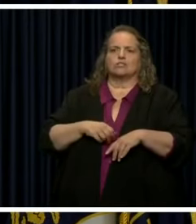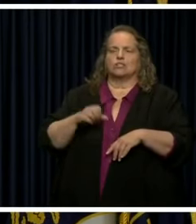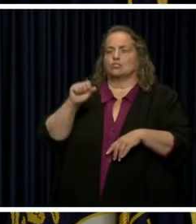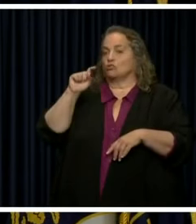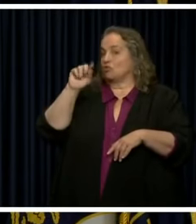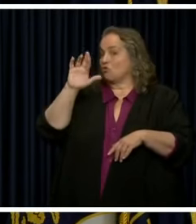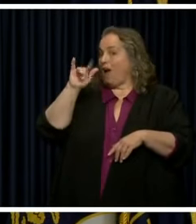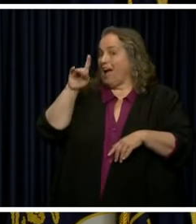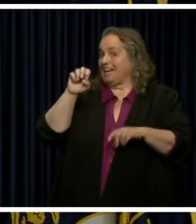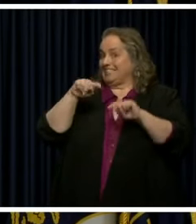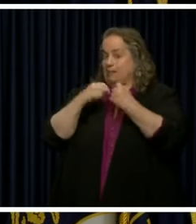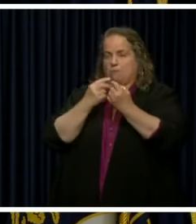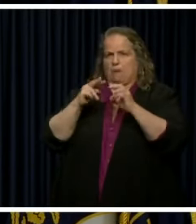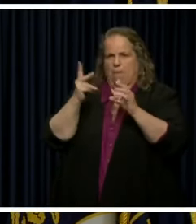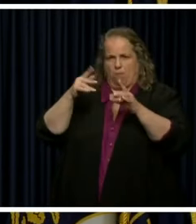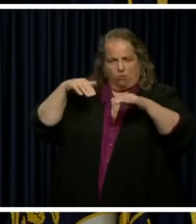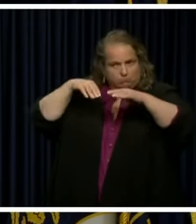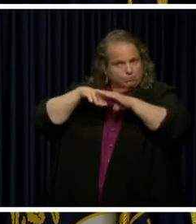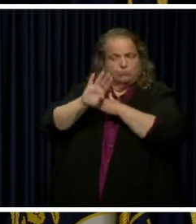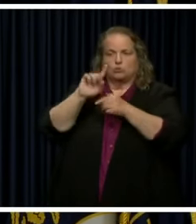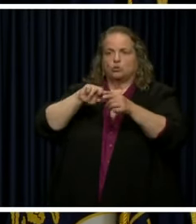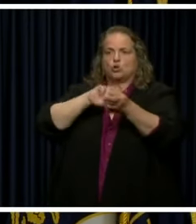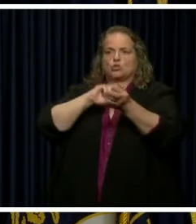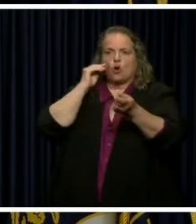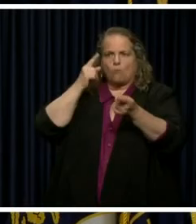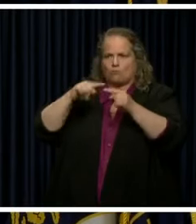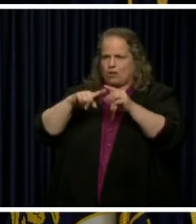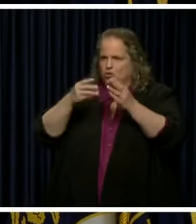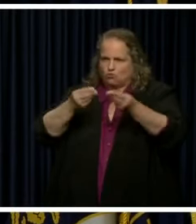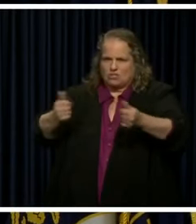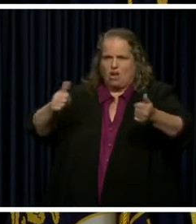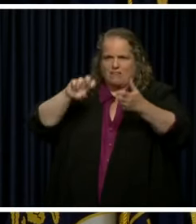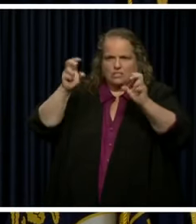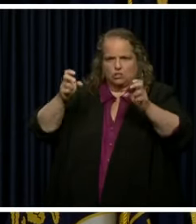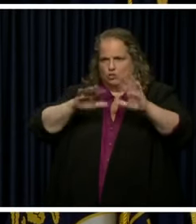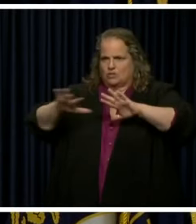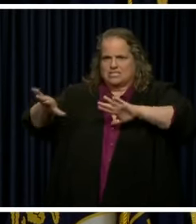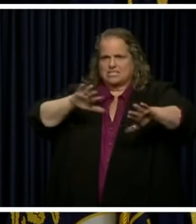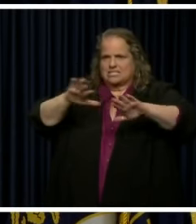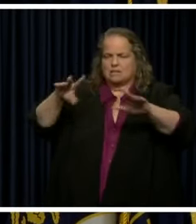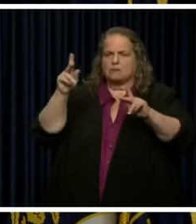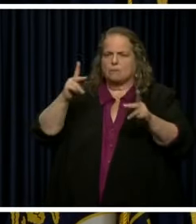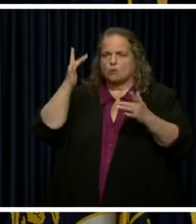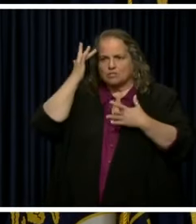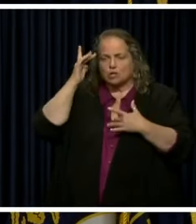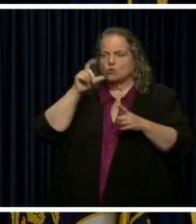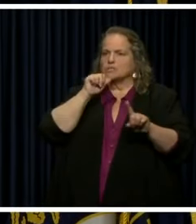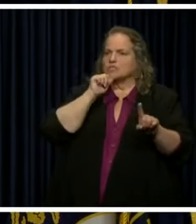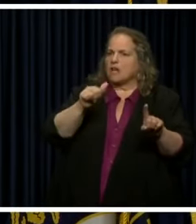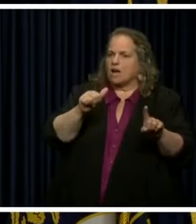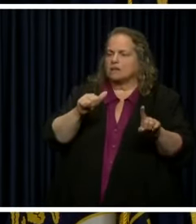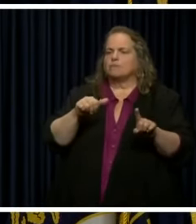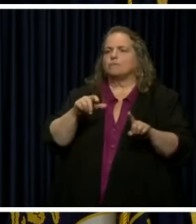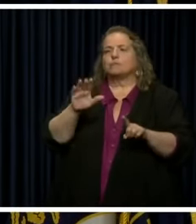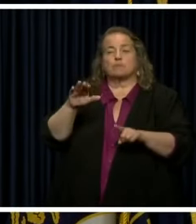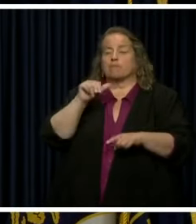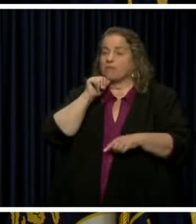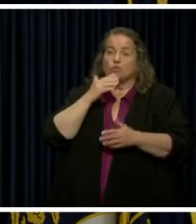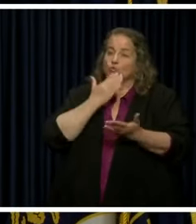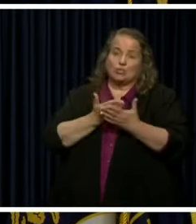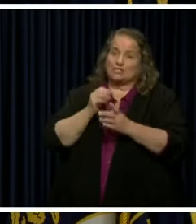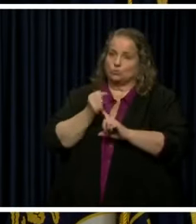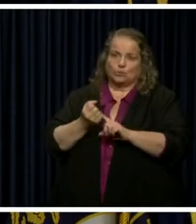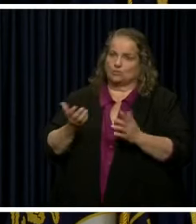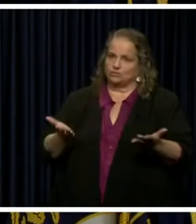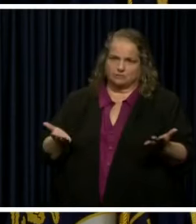We have the National Guard that is helping out at one facility specifically. Listen, none of this is a good situation, none